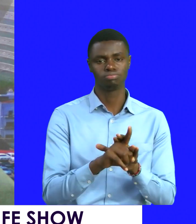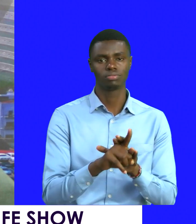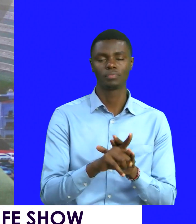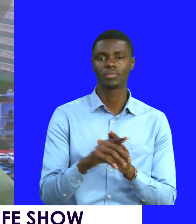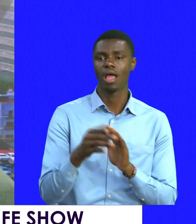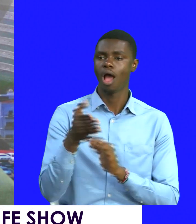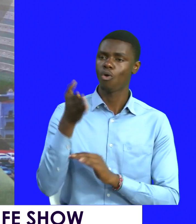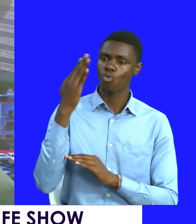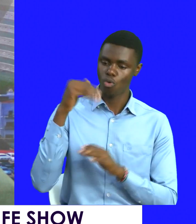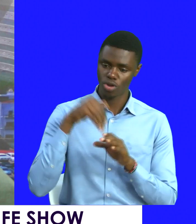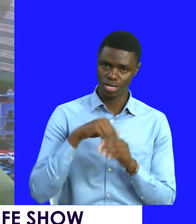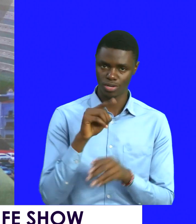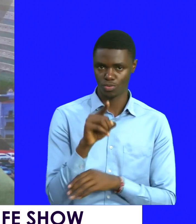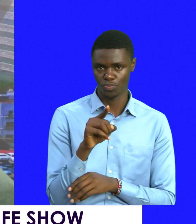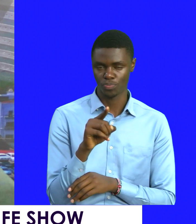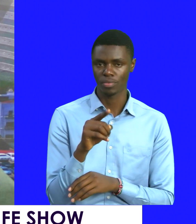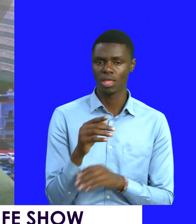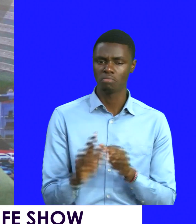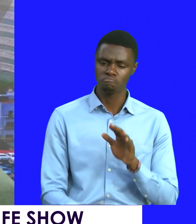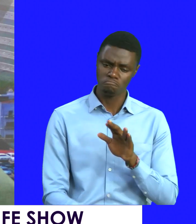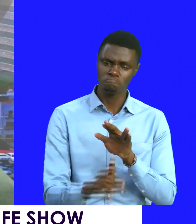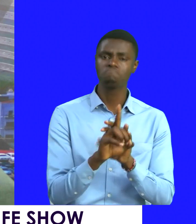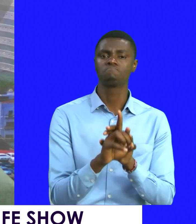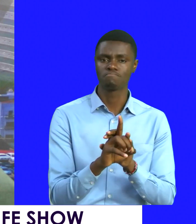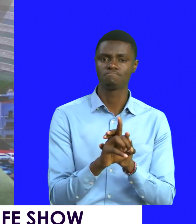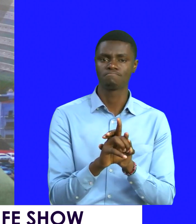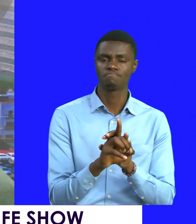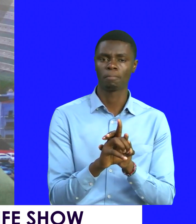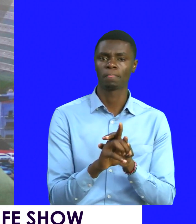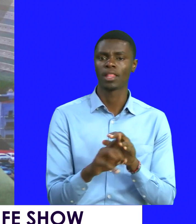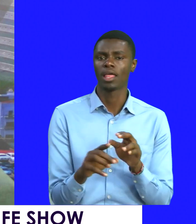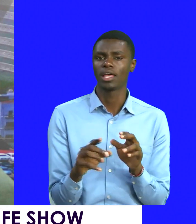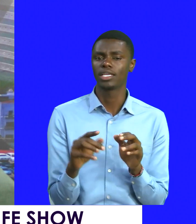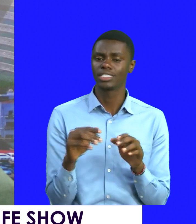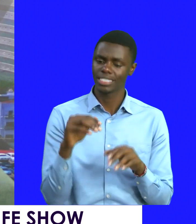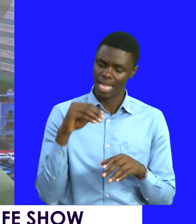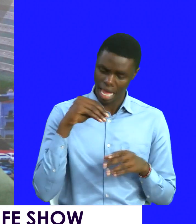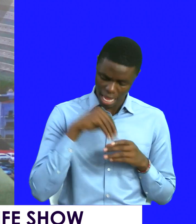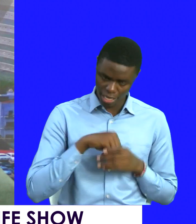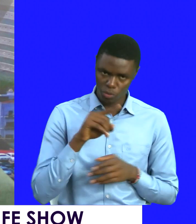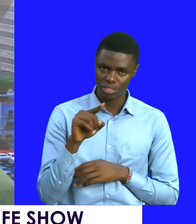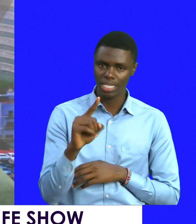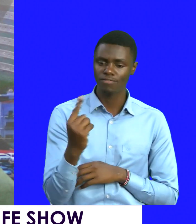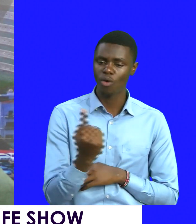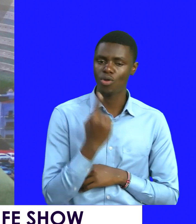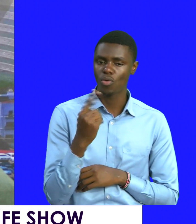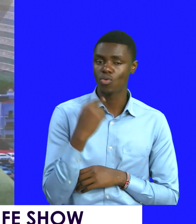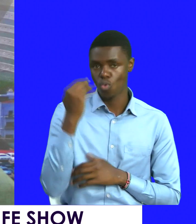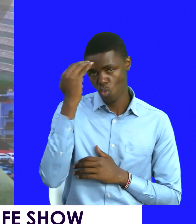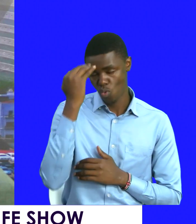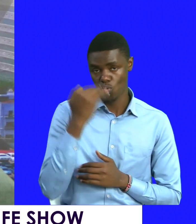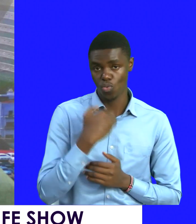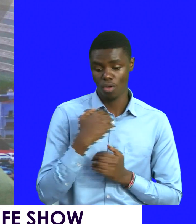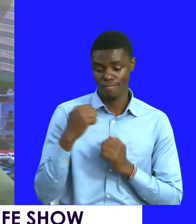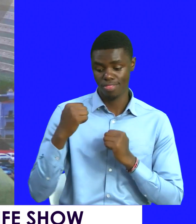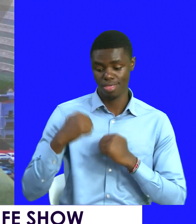of God in you. Bring it out. It is just in you. You are the only one who knows that you have the